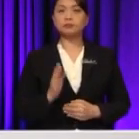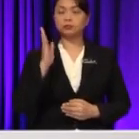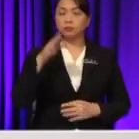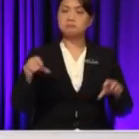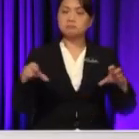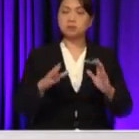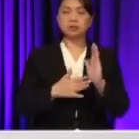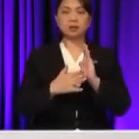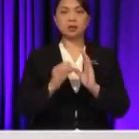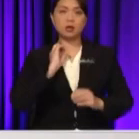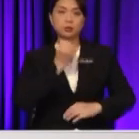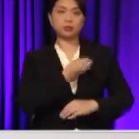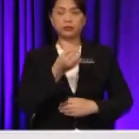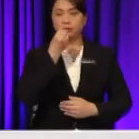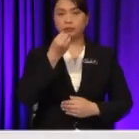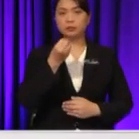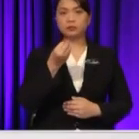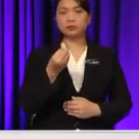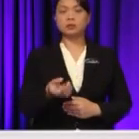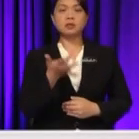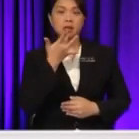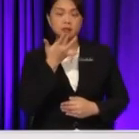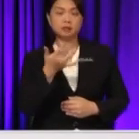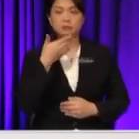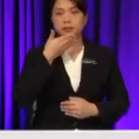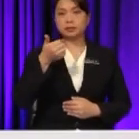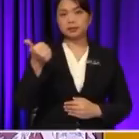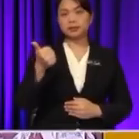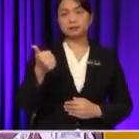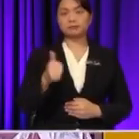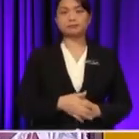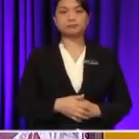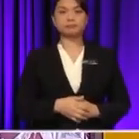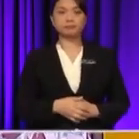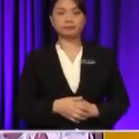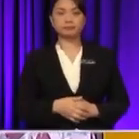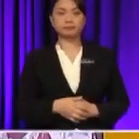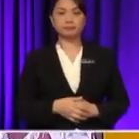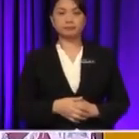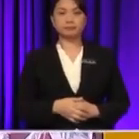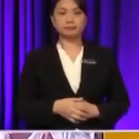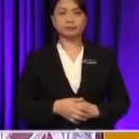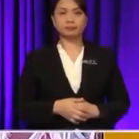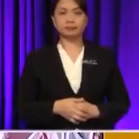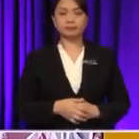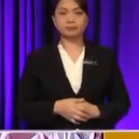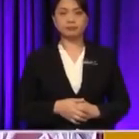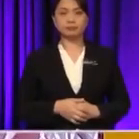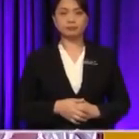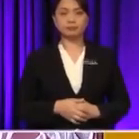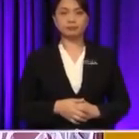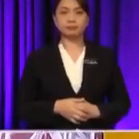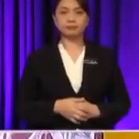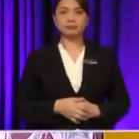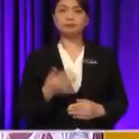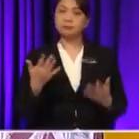food taste better and tastier. For example, when we are doing grocery shopping, we usually pick the best items or premium